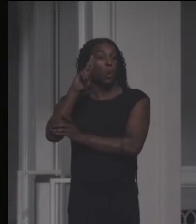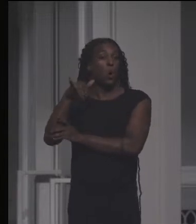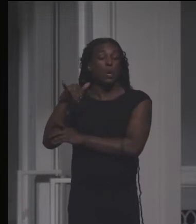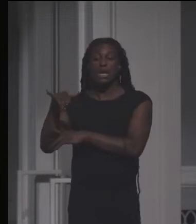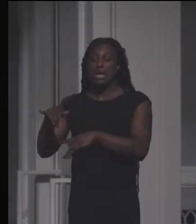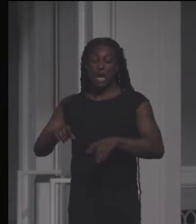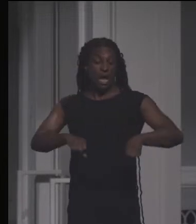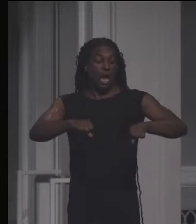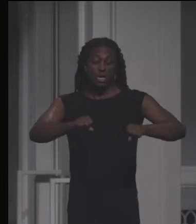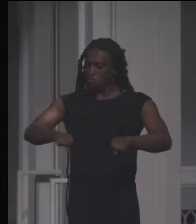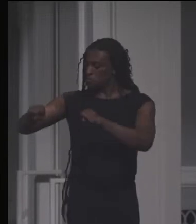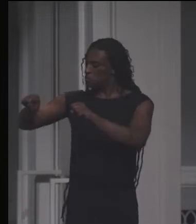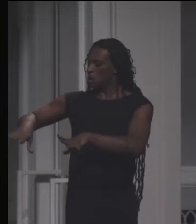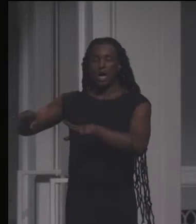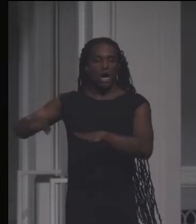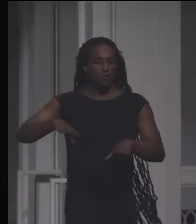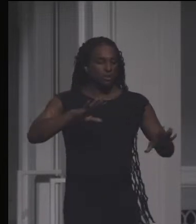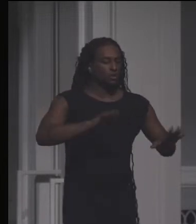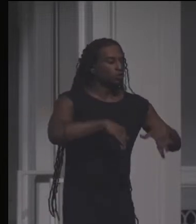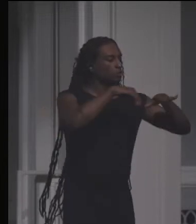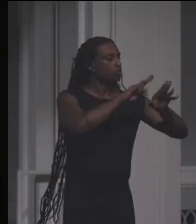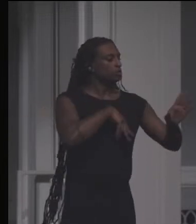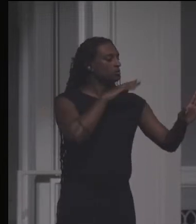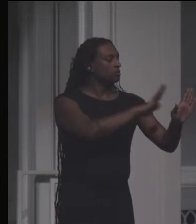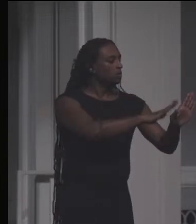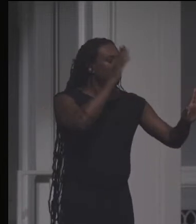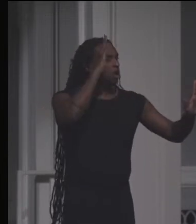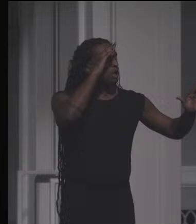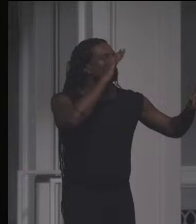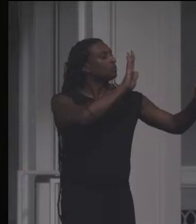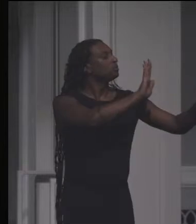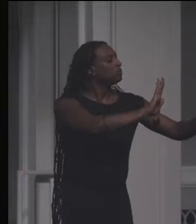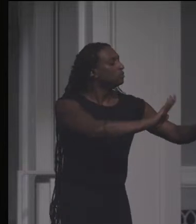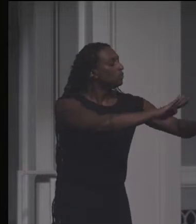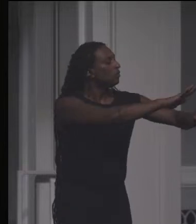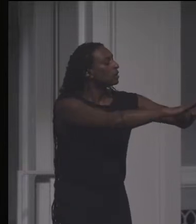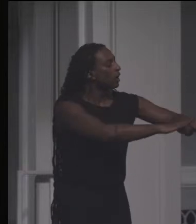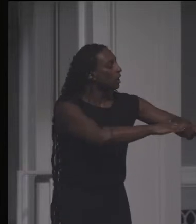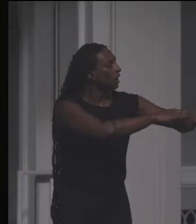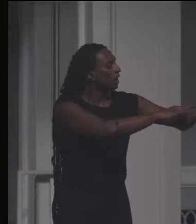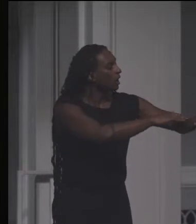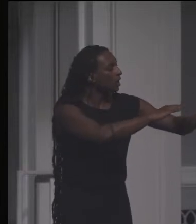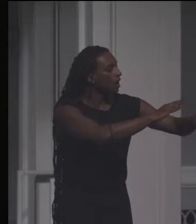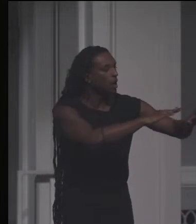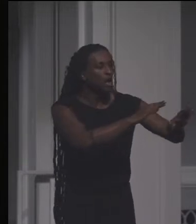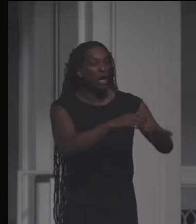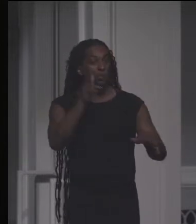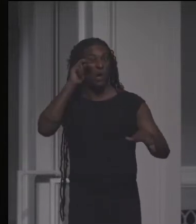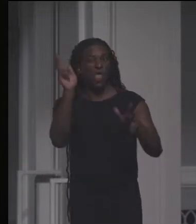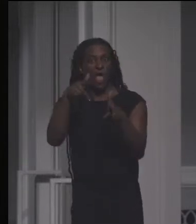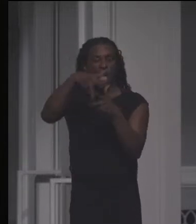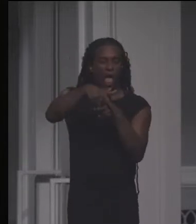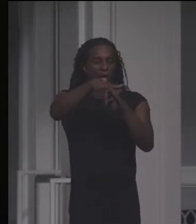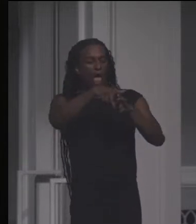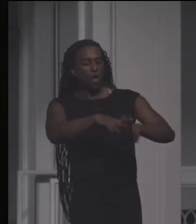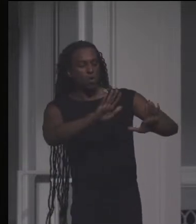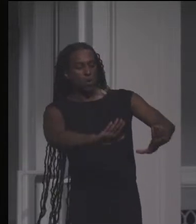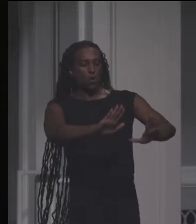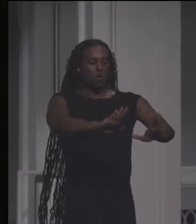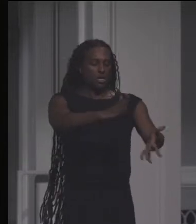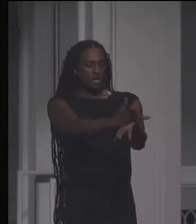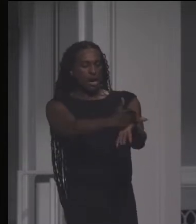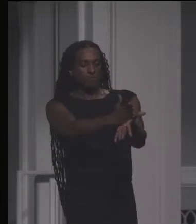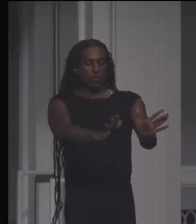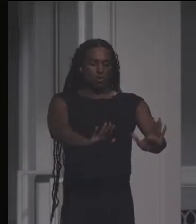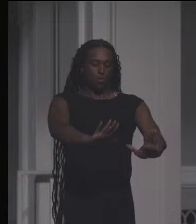it with a word, then hauled on the headstall of the pony, telling it to stop, stop. Was it a gangling foal to get so confused